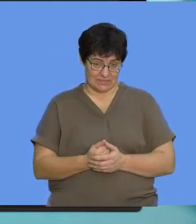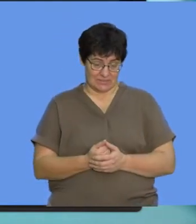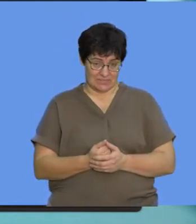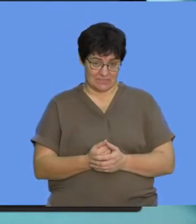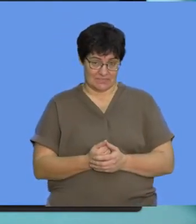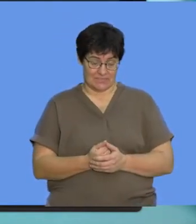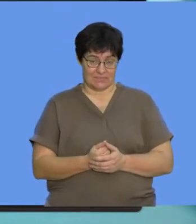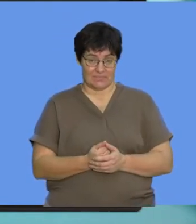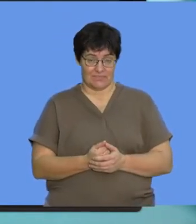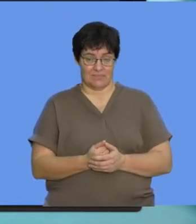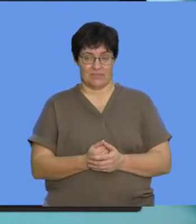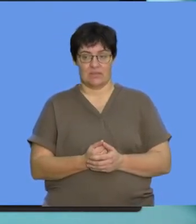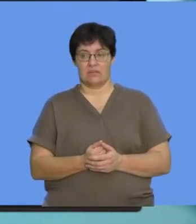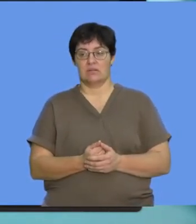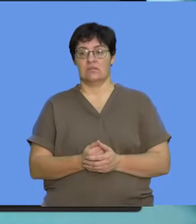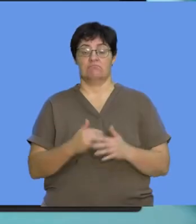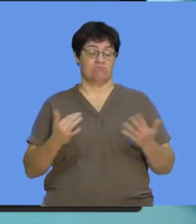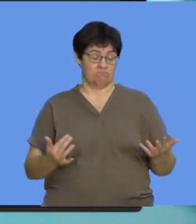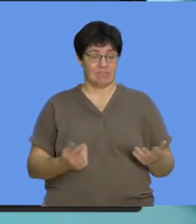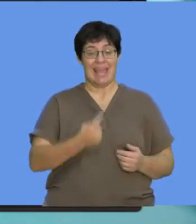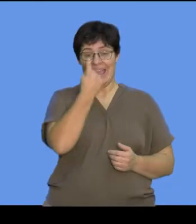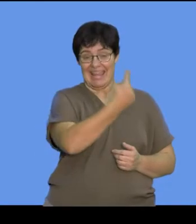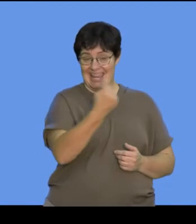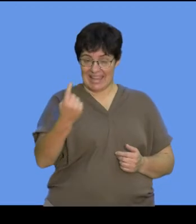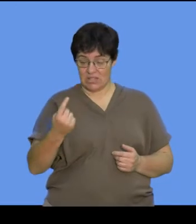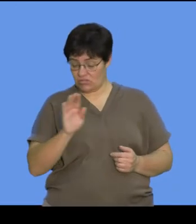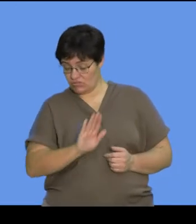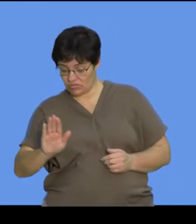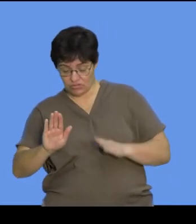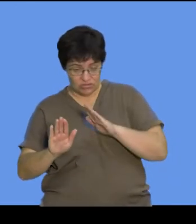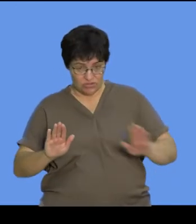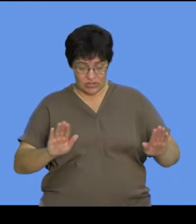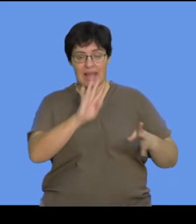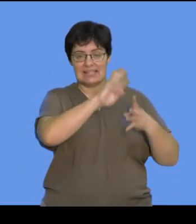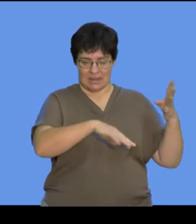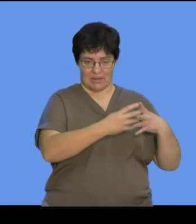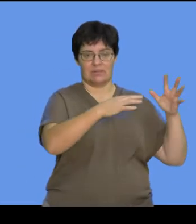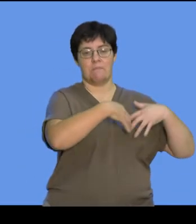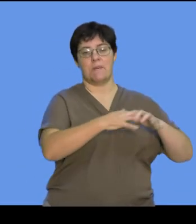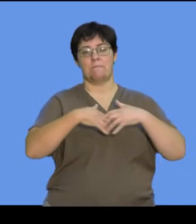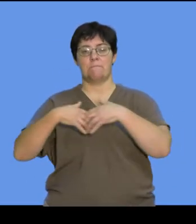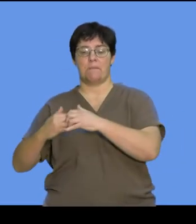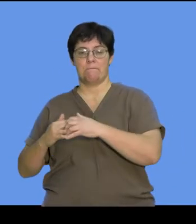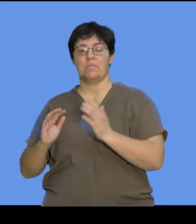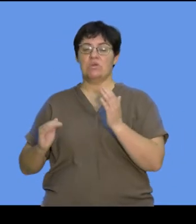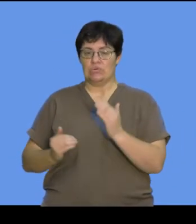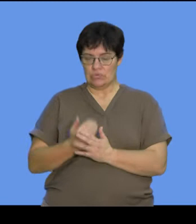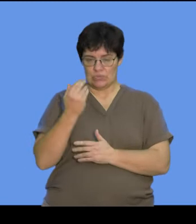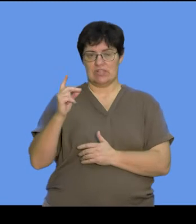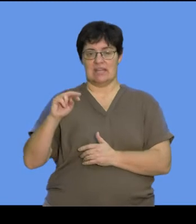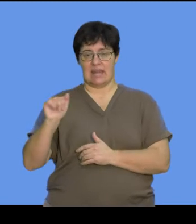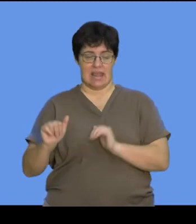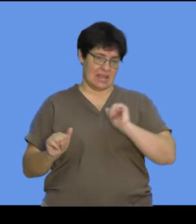copy complementary DNA. So each strand acts as a template for the formation of